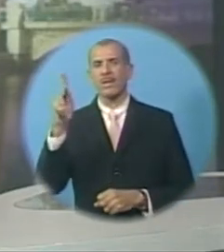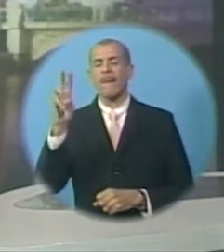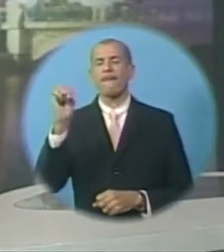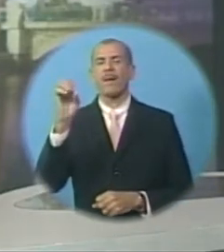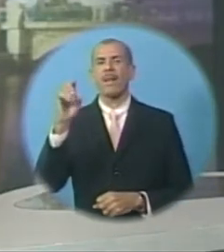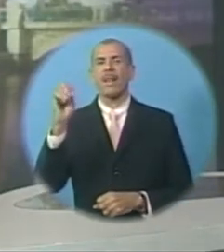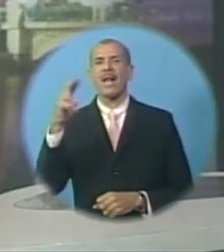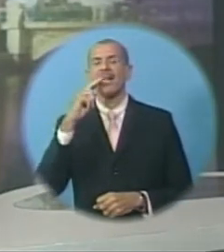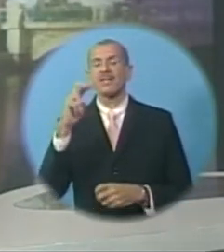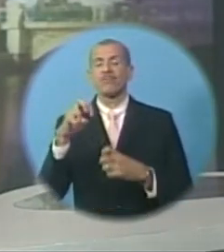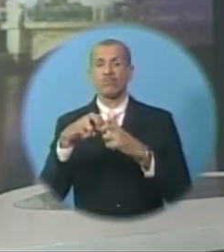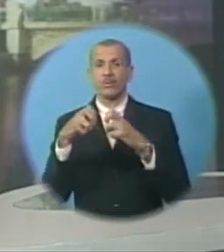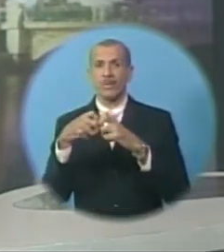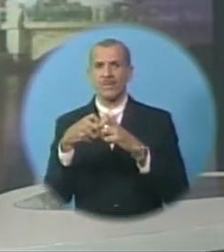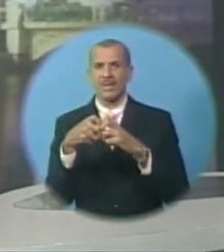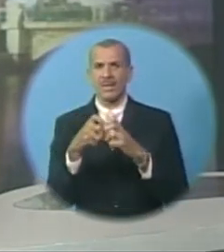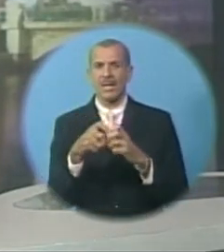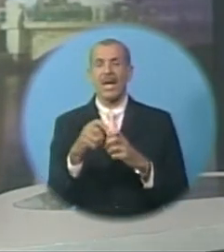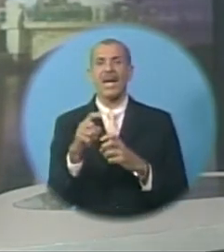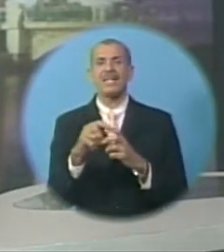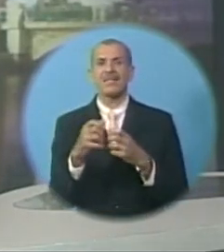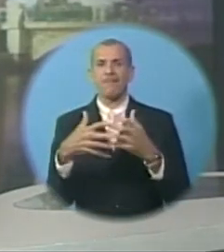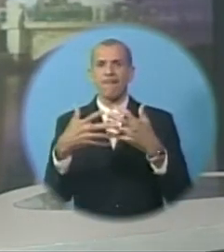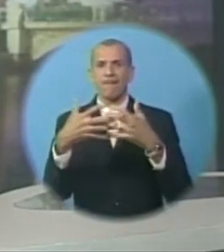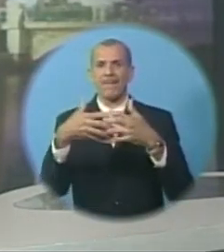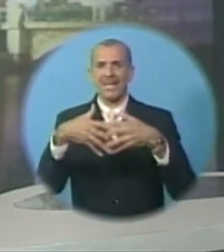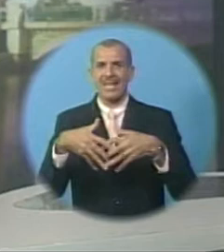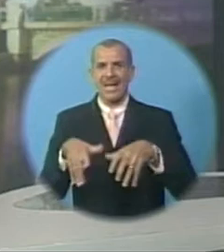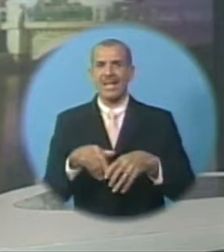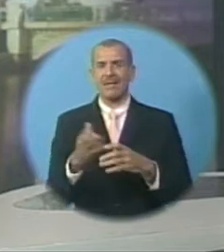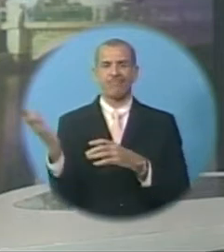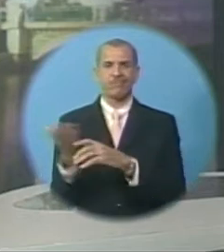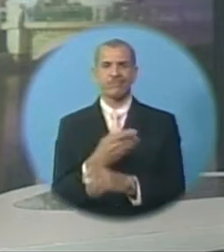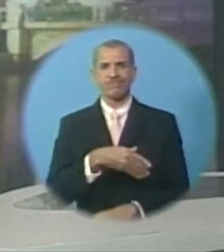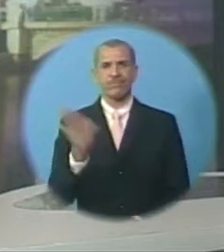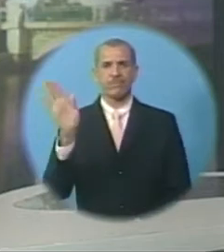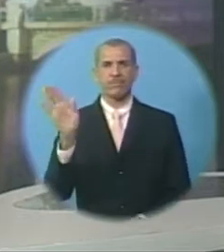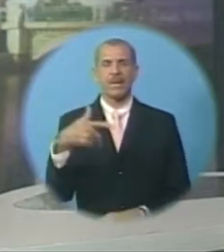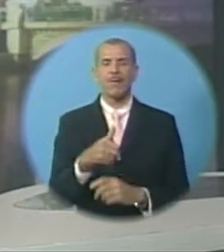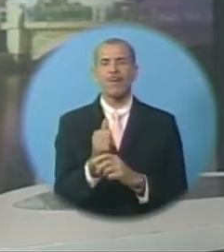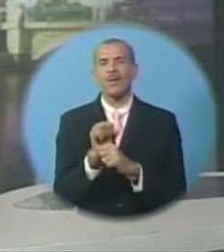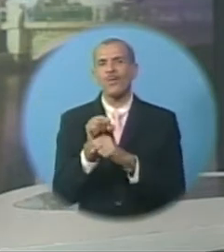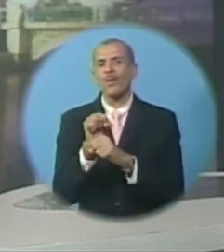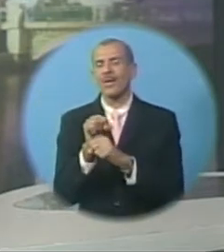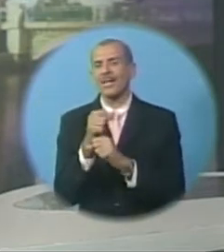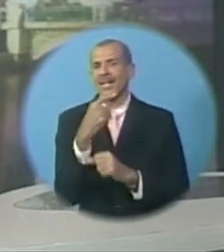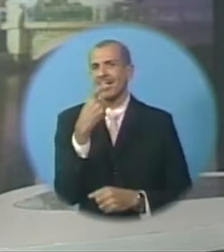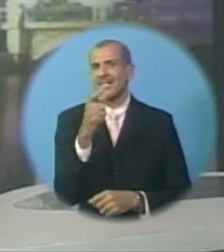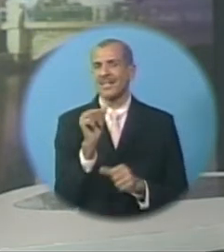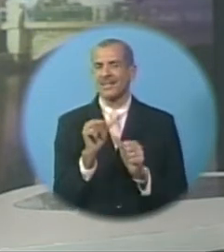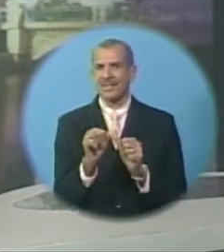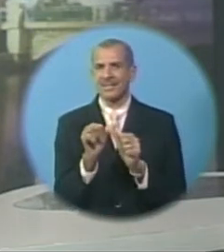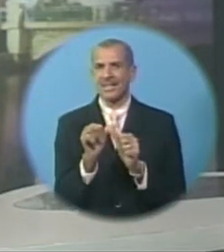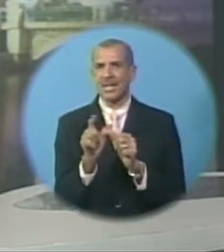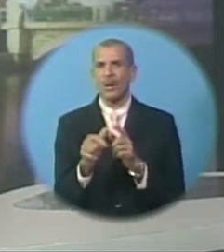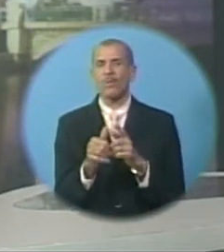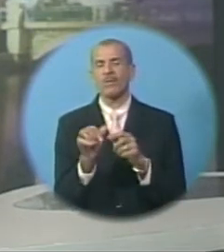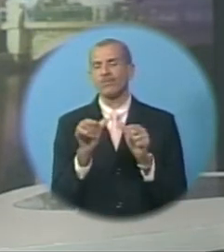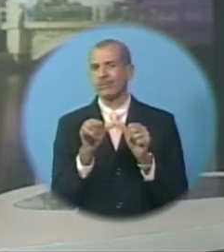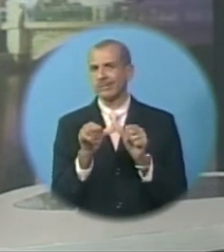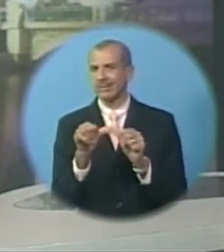has he fired his mechanic, but his bike still has work being done. However, Miller says he'll still be giving it a